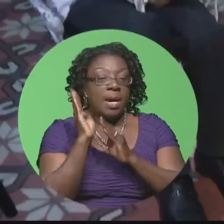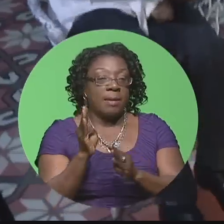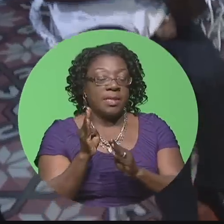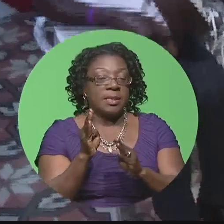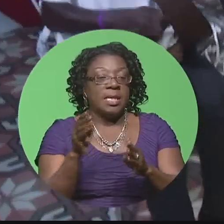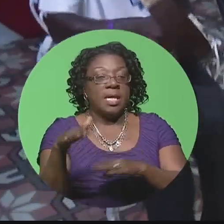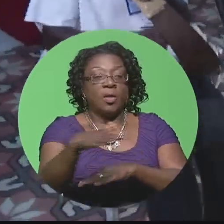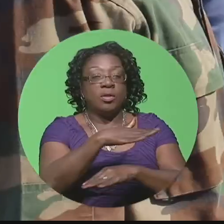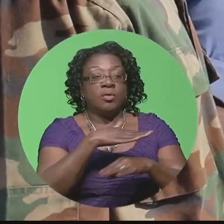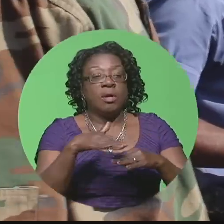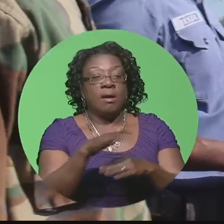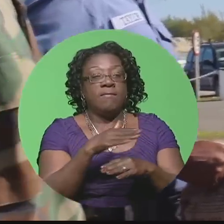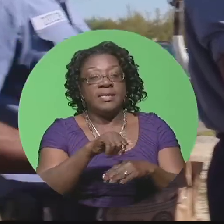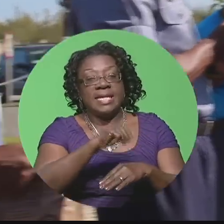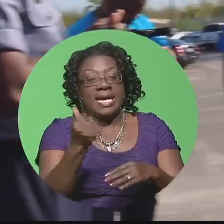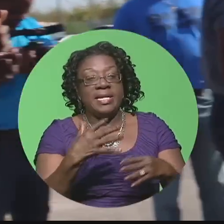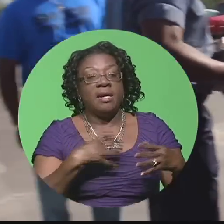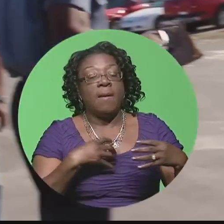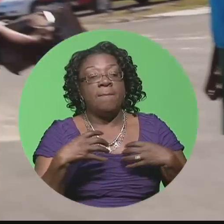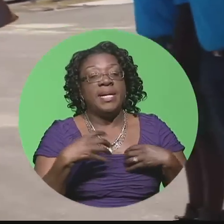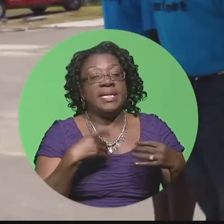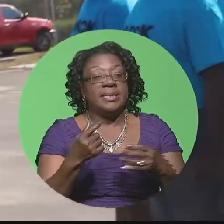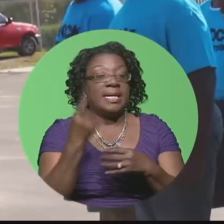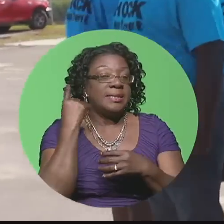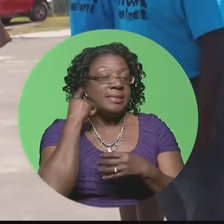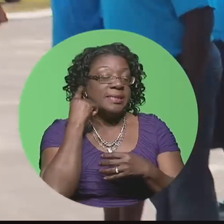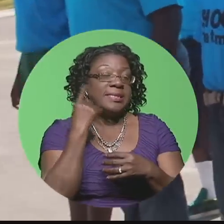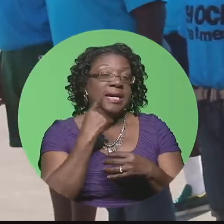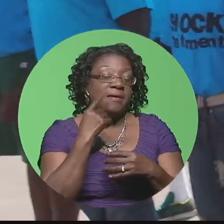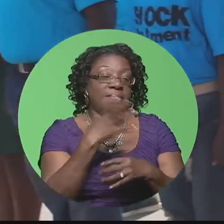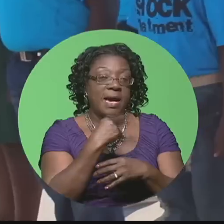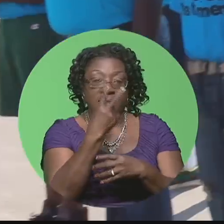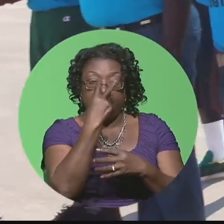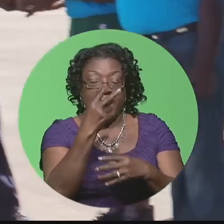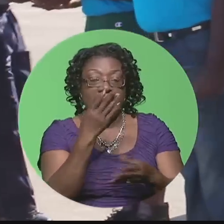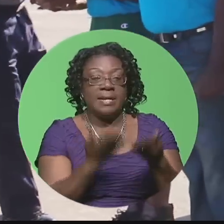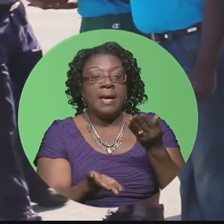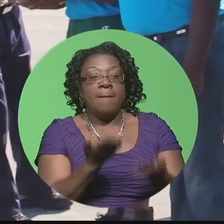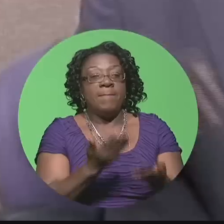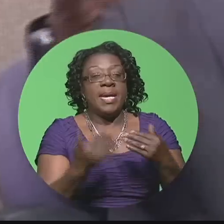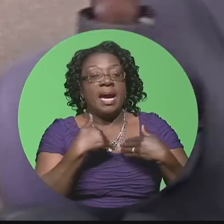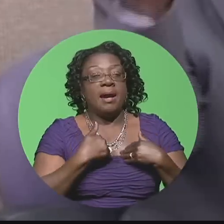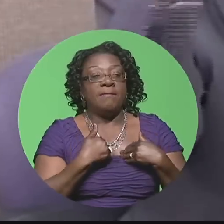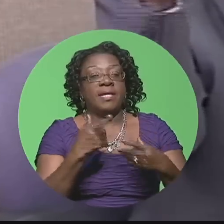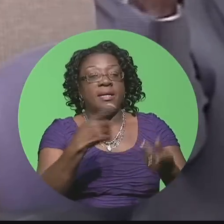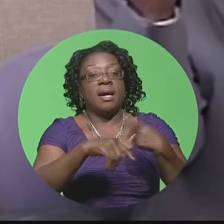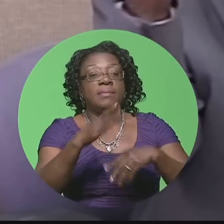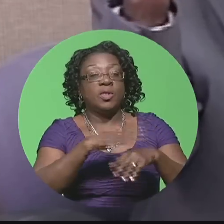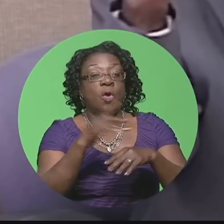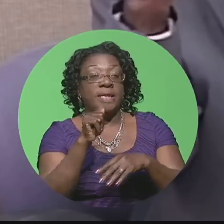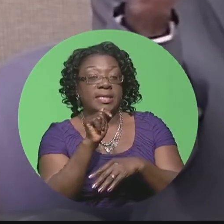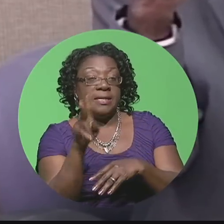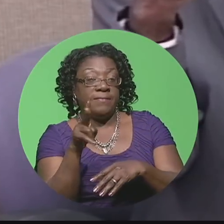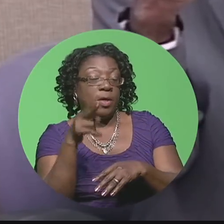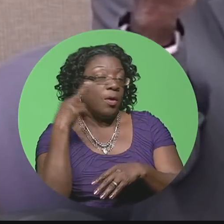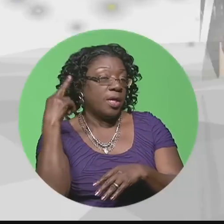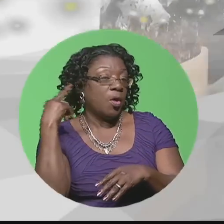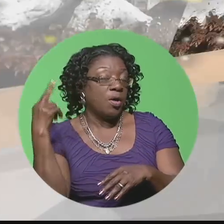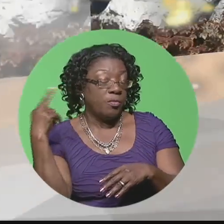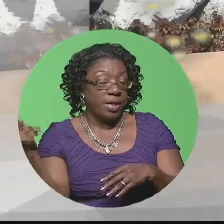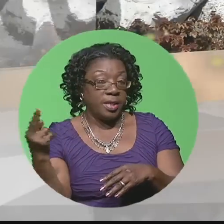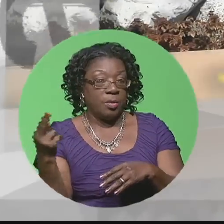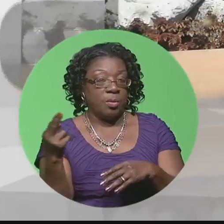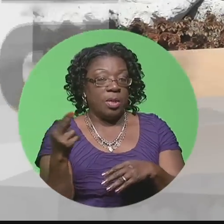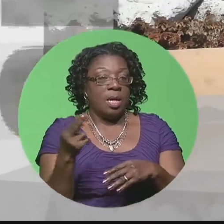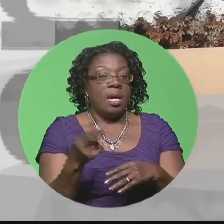The Code also covers aspects such as access services for the hearing and visually impaired, and the procedure for lodging a complaint